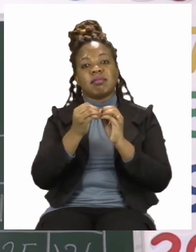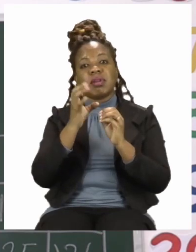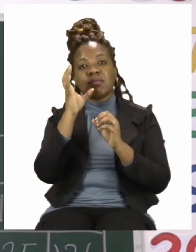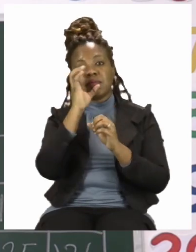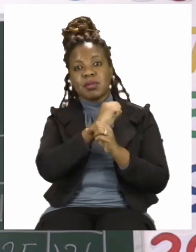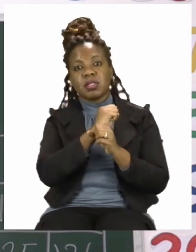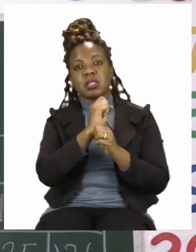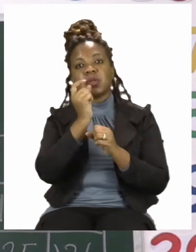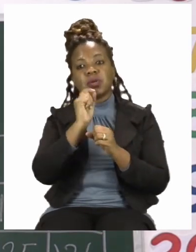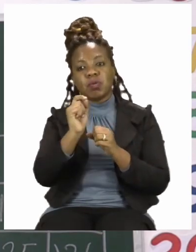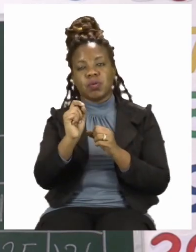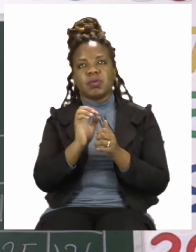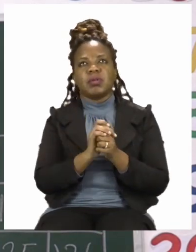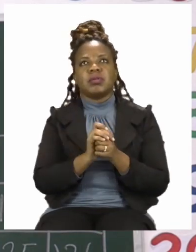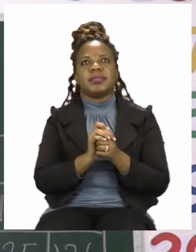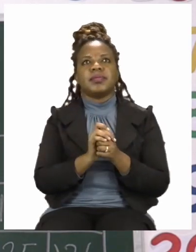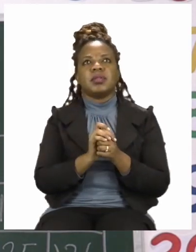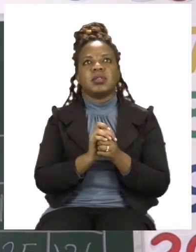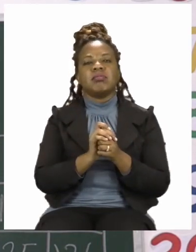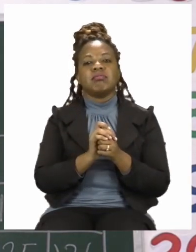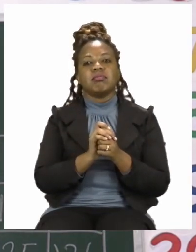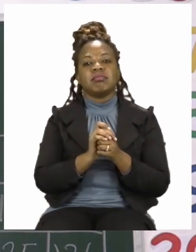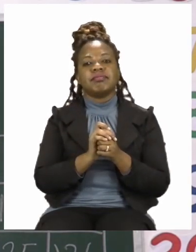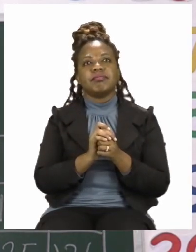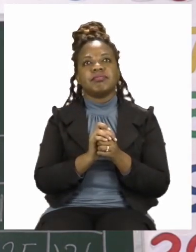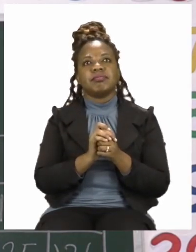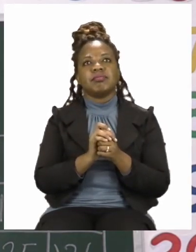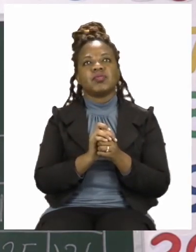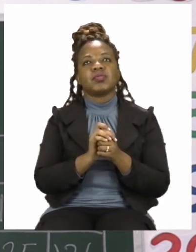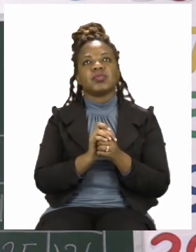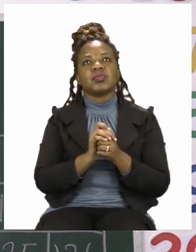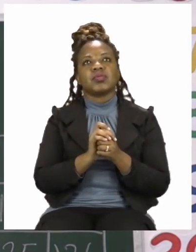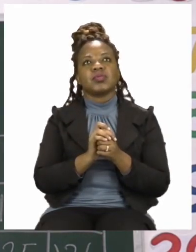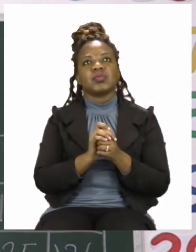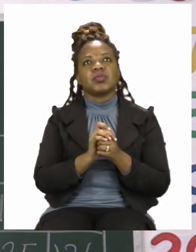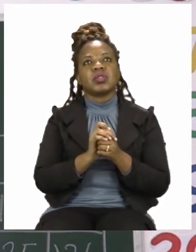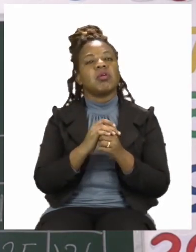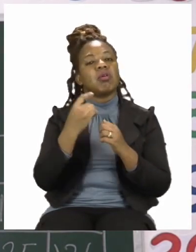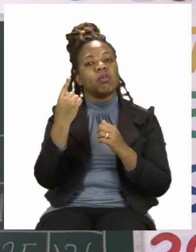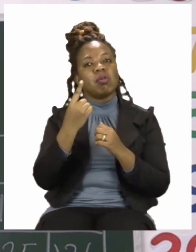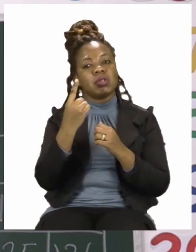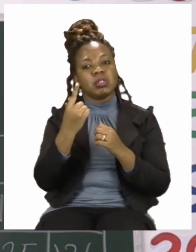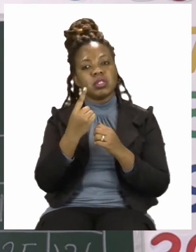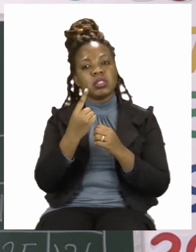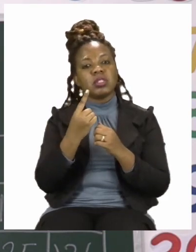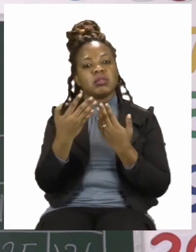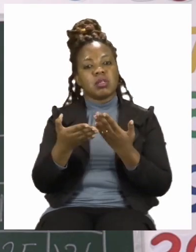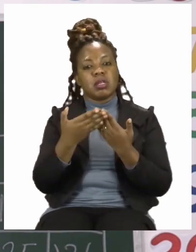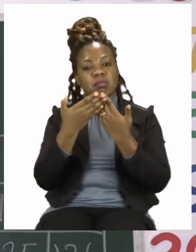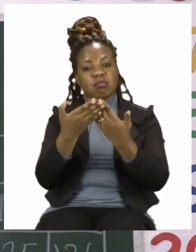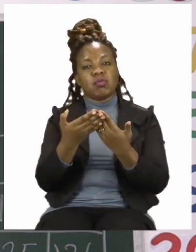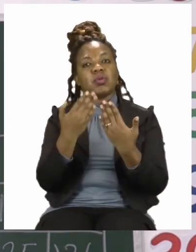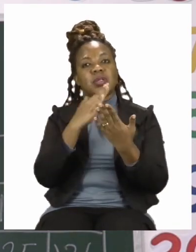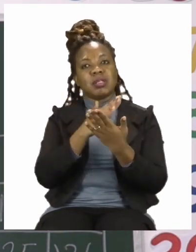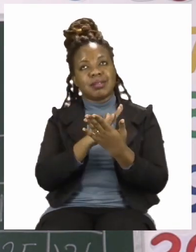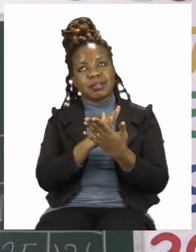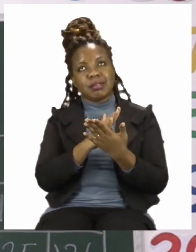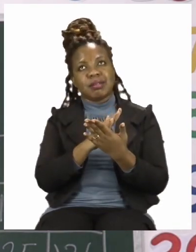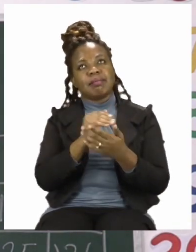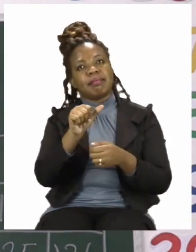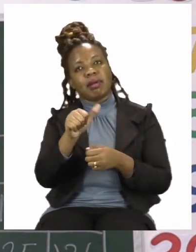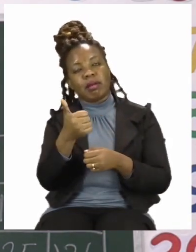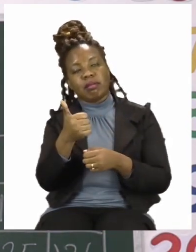take your pencil and do it along with me. Remember, we're only doing some together and the rest is for you to do by